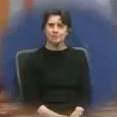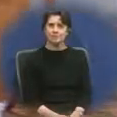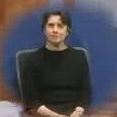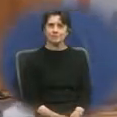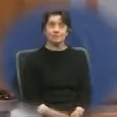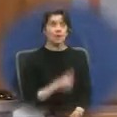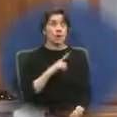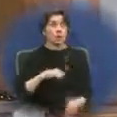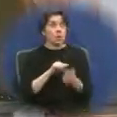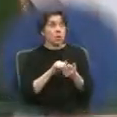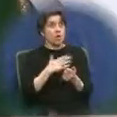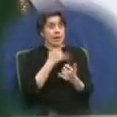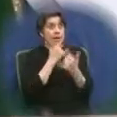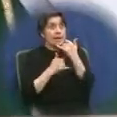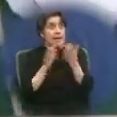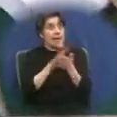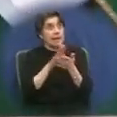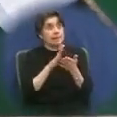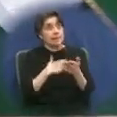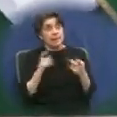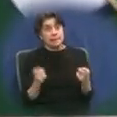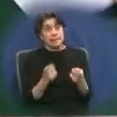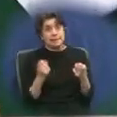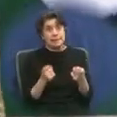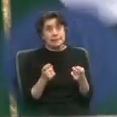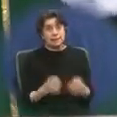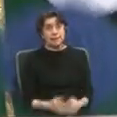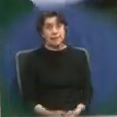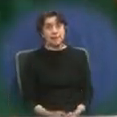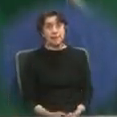Lord, wash away my iniquities and cleanse me from my sins.